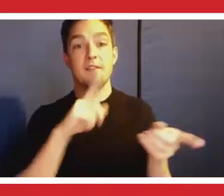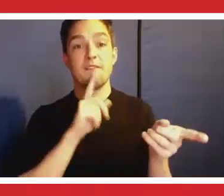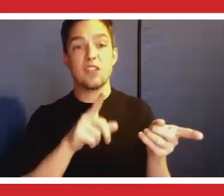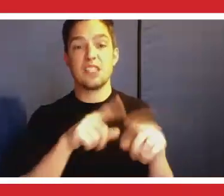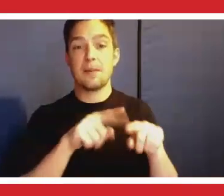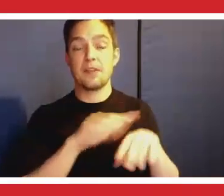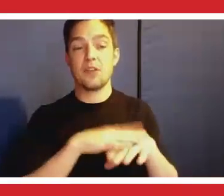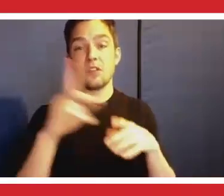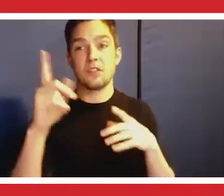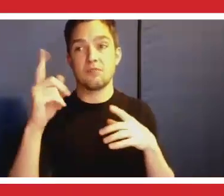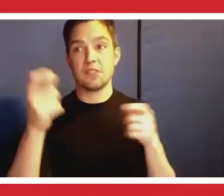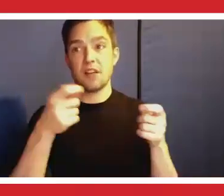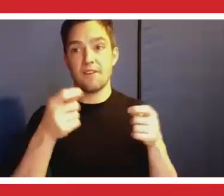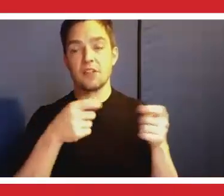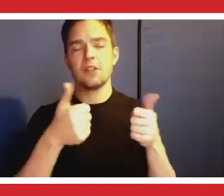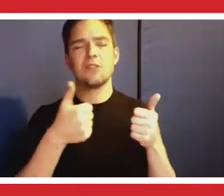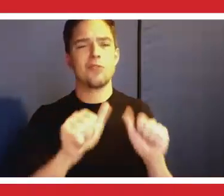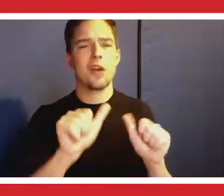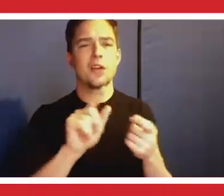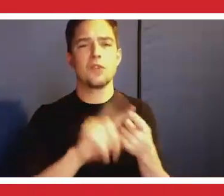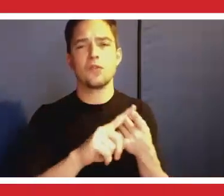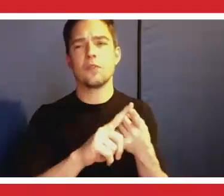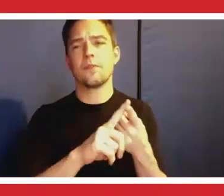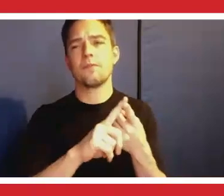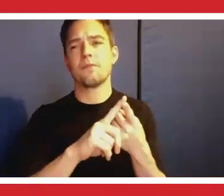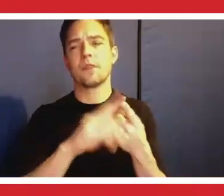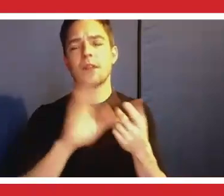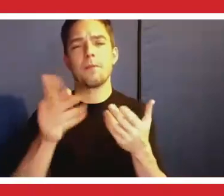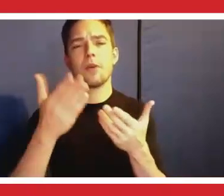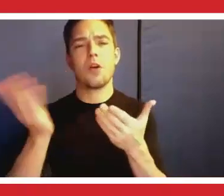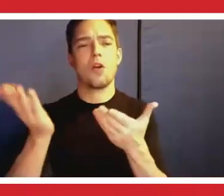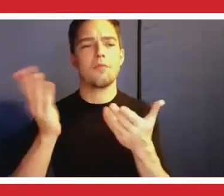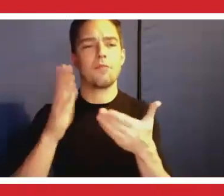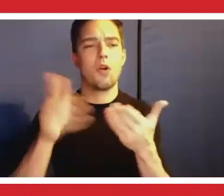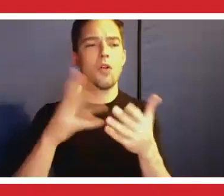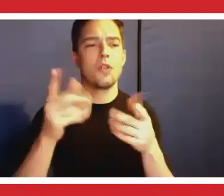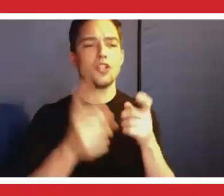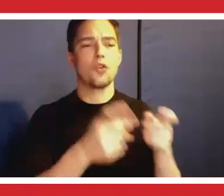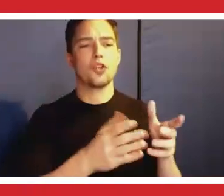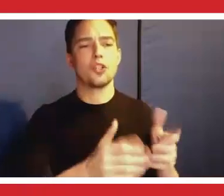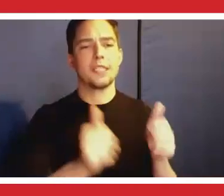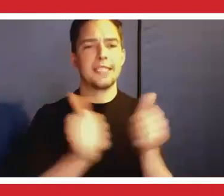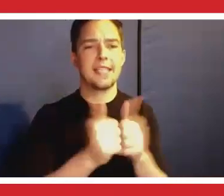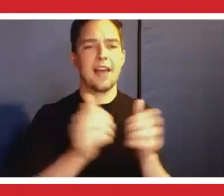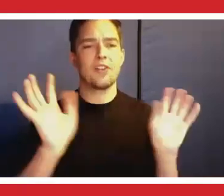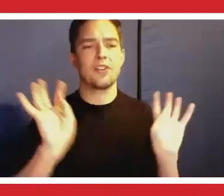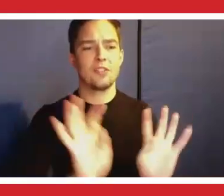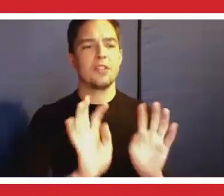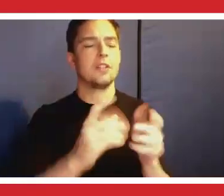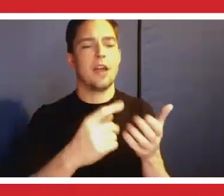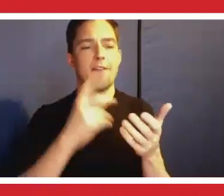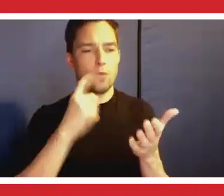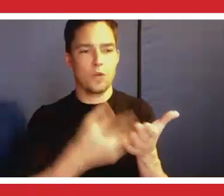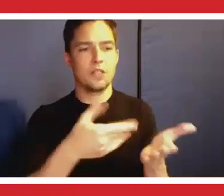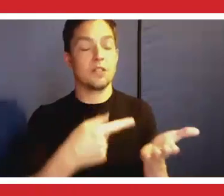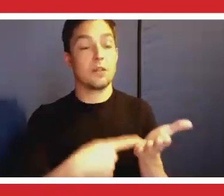donors, try to bring all the donors together. This is something that I've been witnessing. Sometimes we have